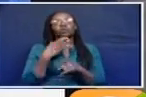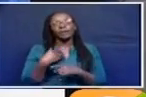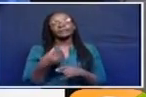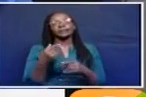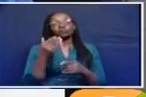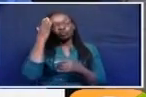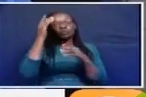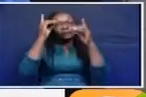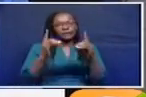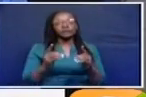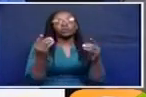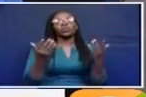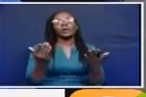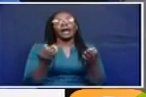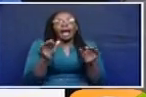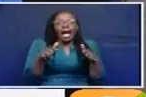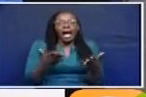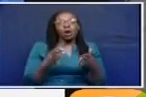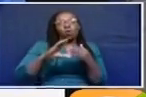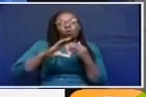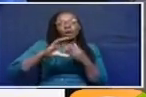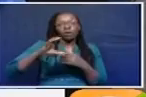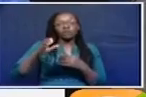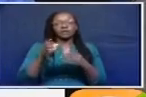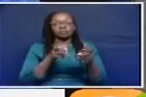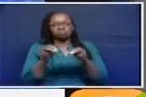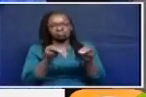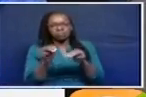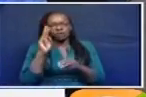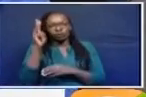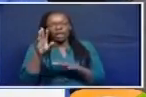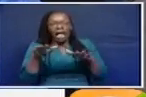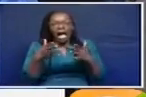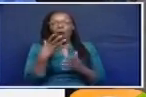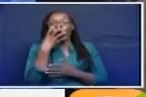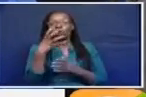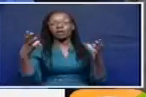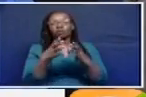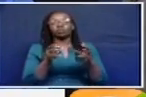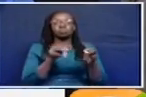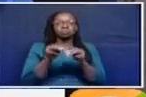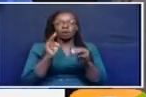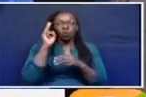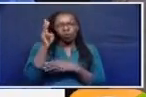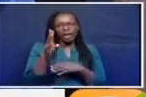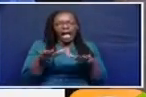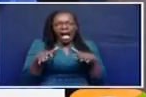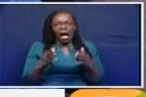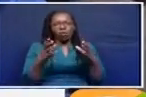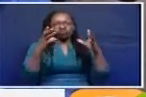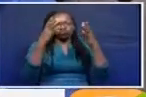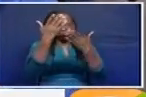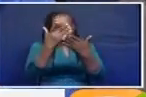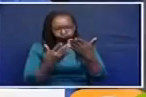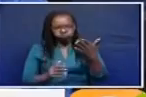how the county is going to be governed, in how the Orange Party is going to look like, how the structure will be like here in